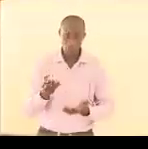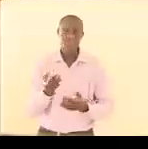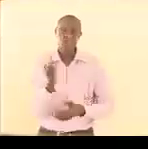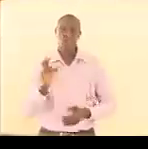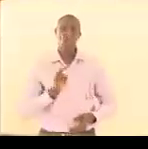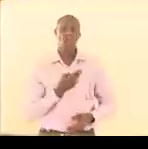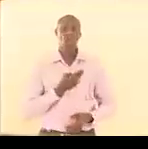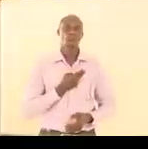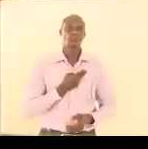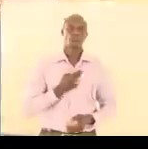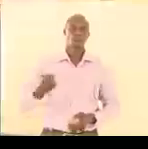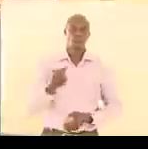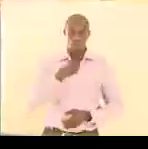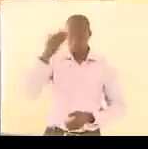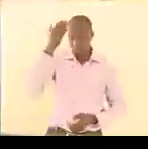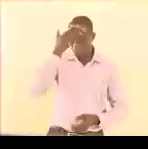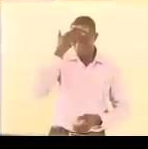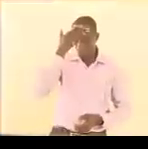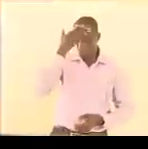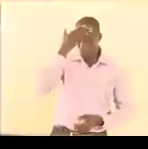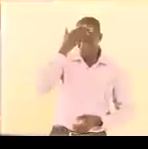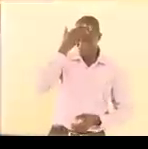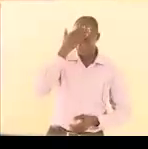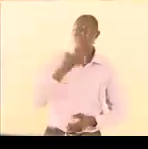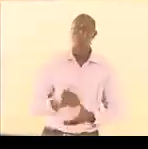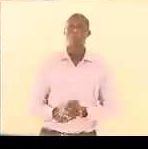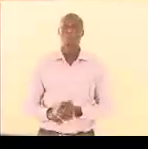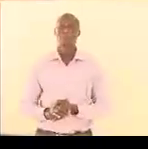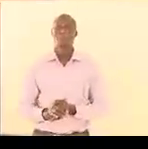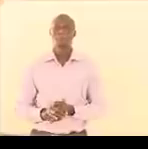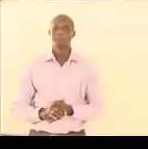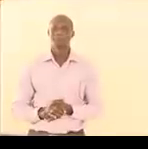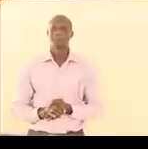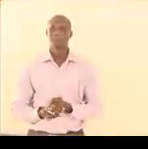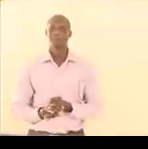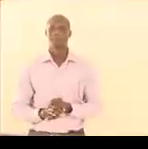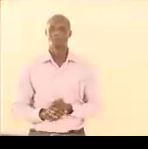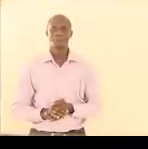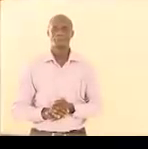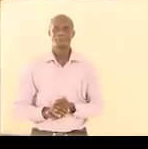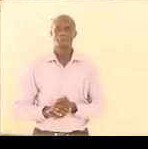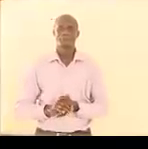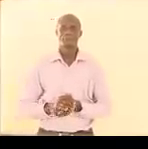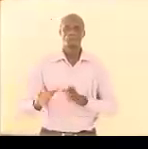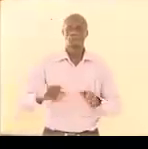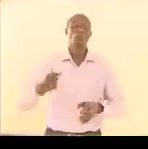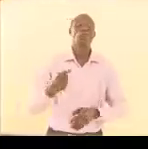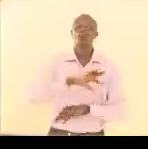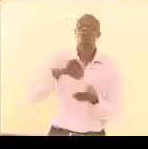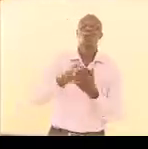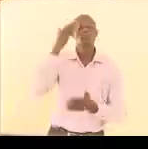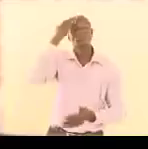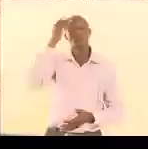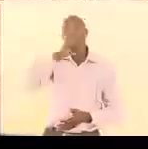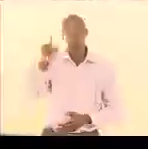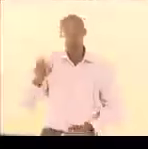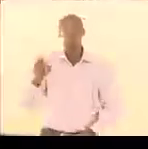wants of us, right? We actually know what God wants for us. Wait now, don't be too quick to say we know. Do we all know?